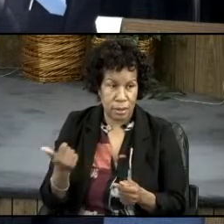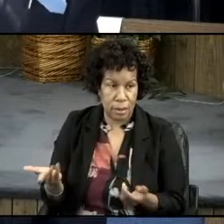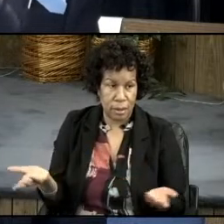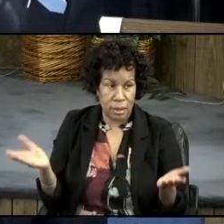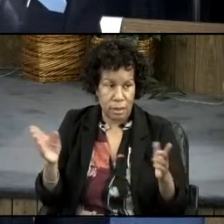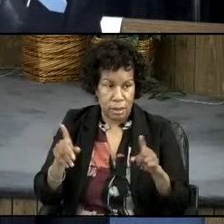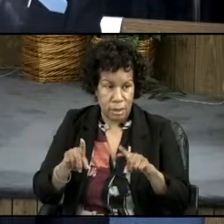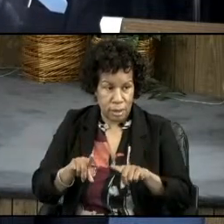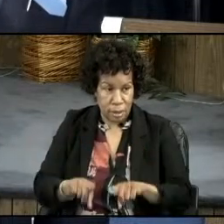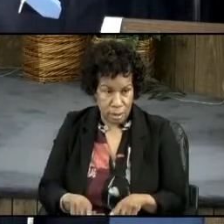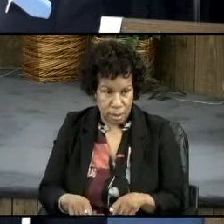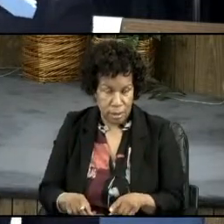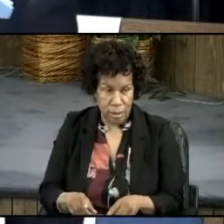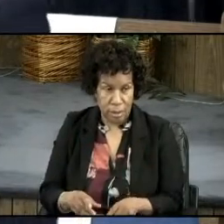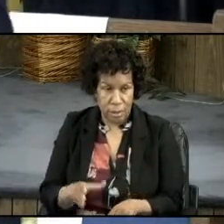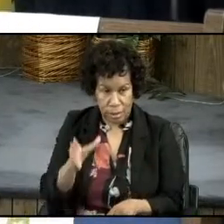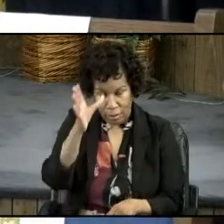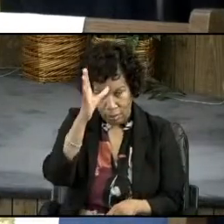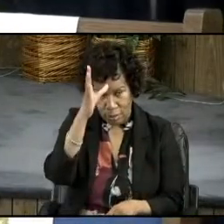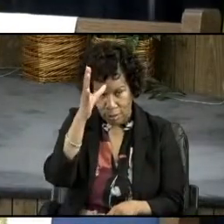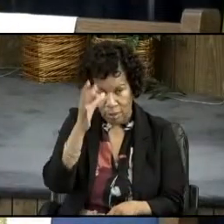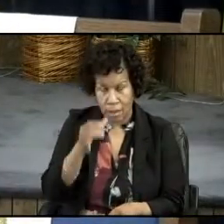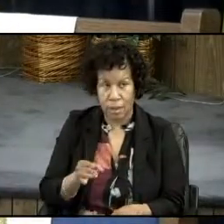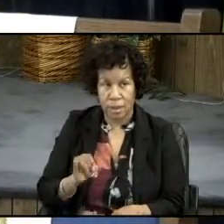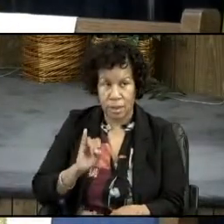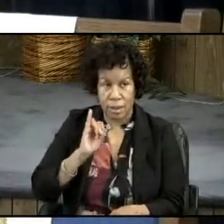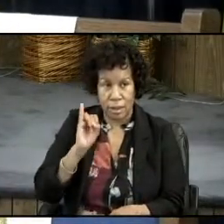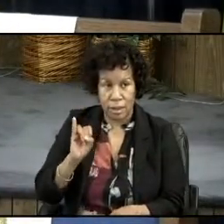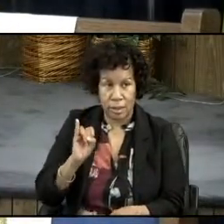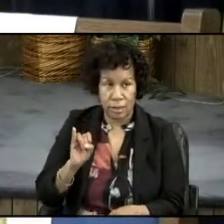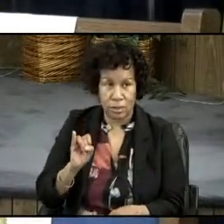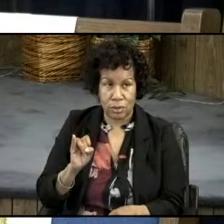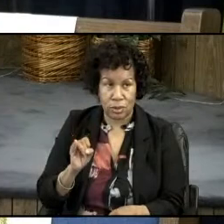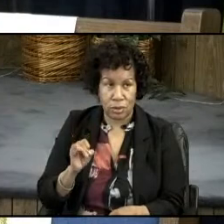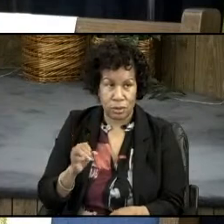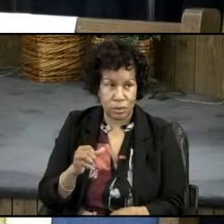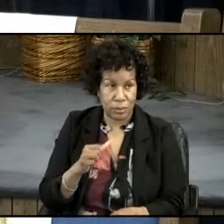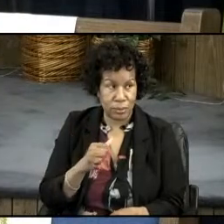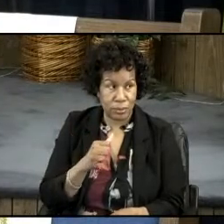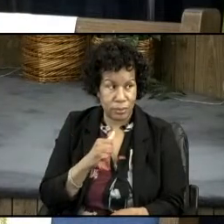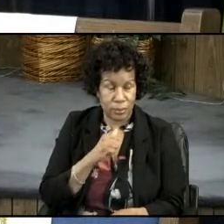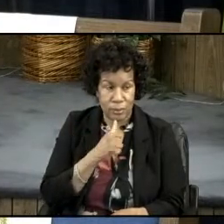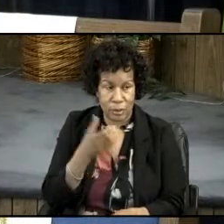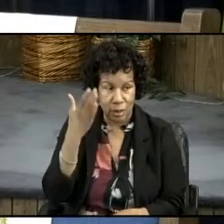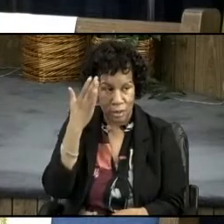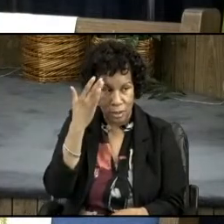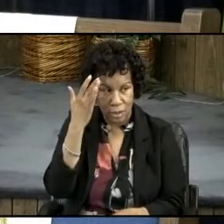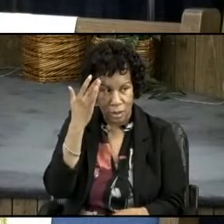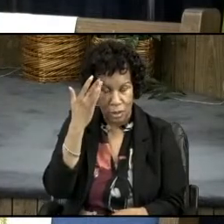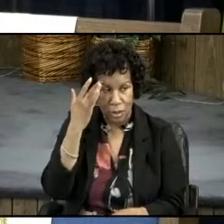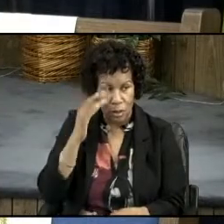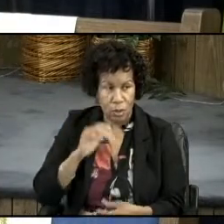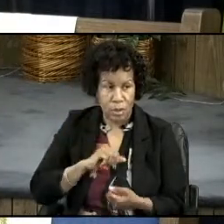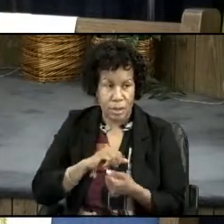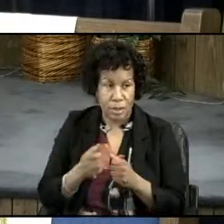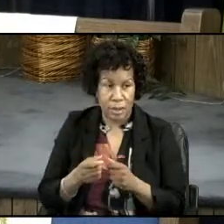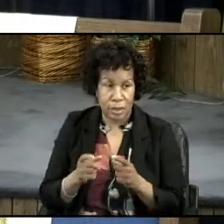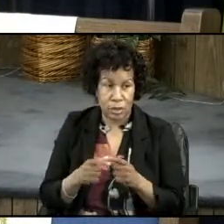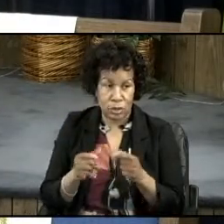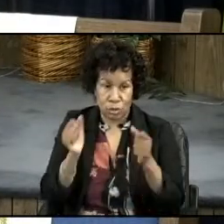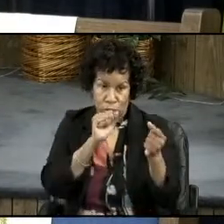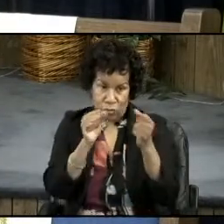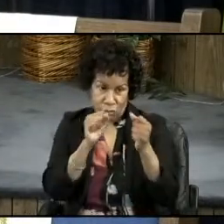Israel don't know how to deal with a challenge to come out as an individual. They're used to fighting as a